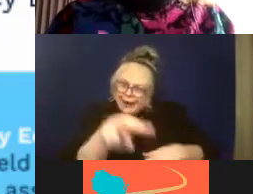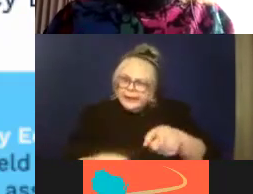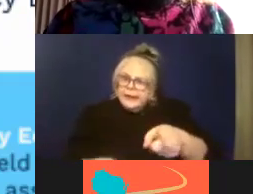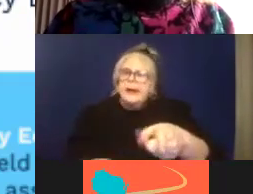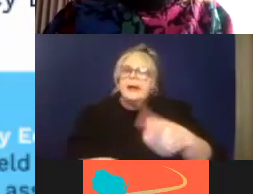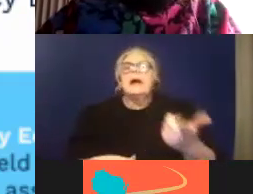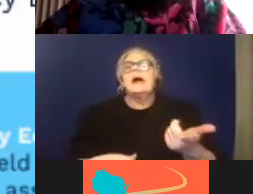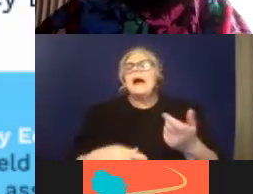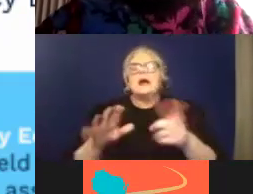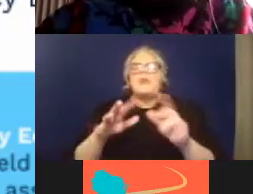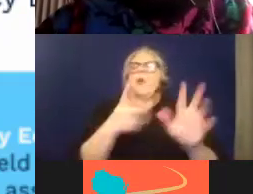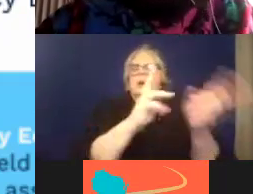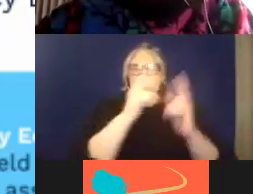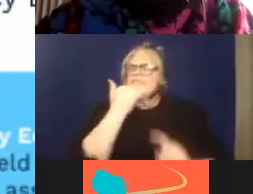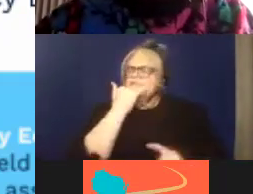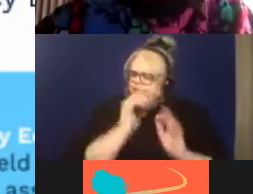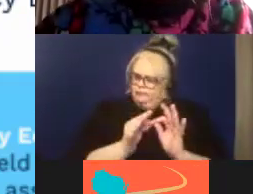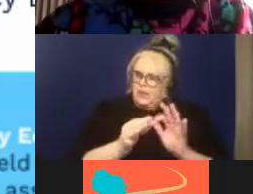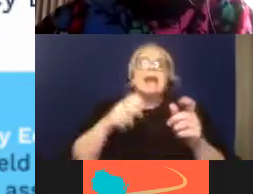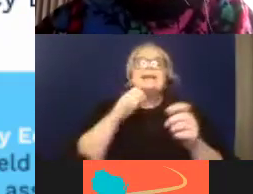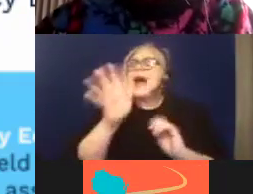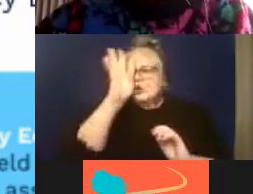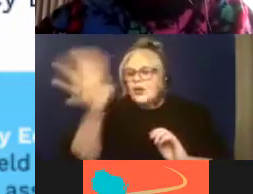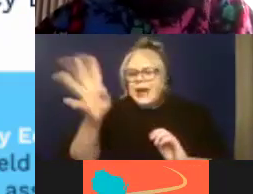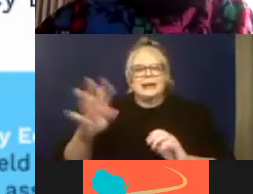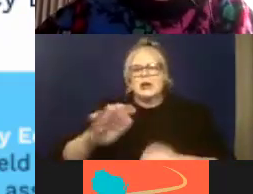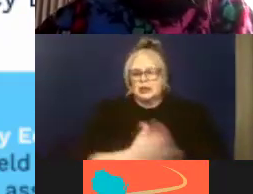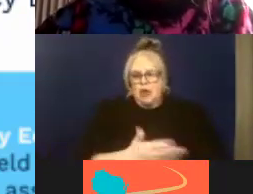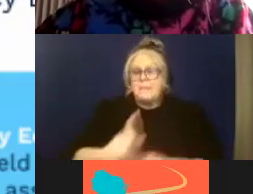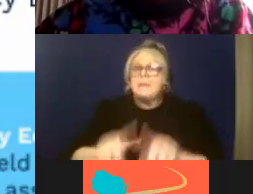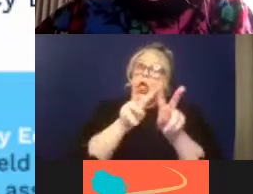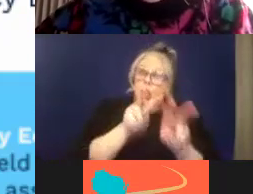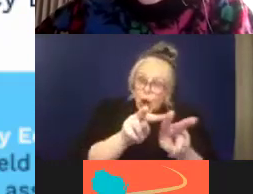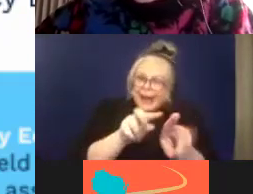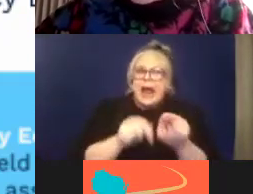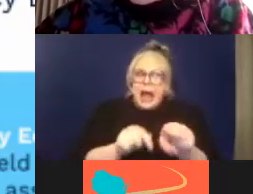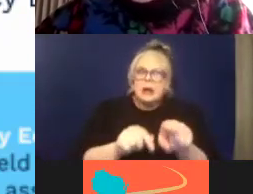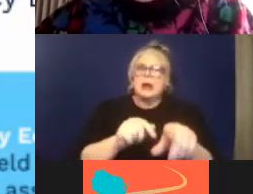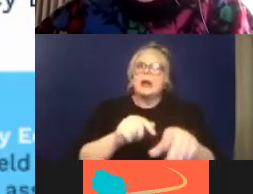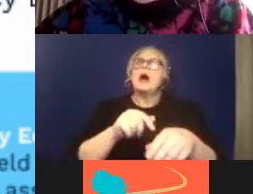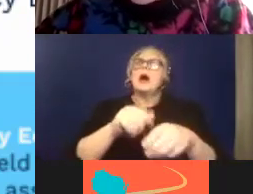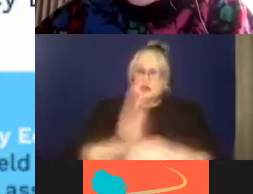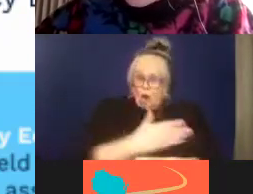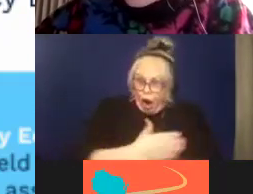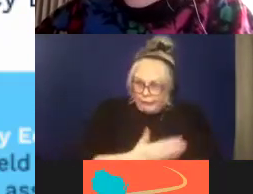messages that the original lyrics were sending, and then they'd flip those lyrics.